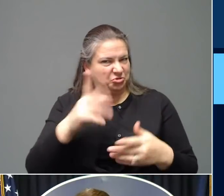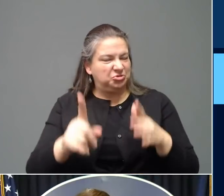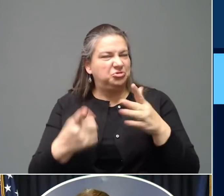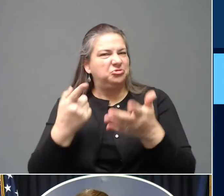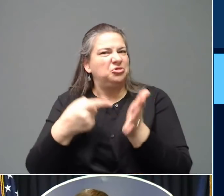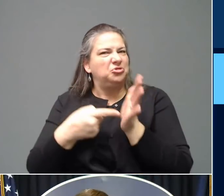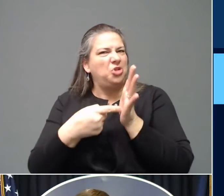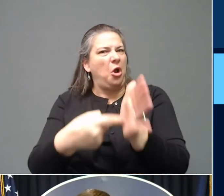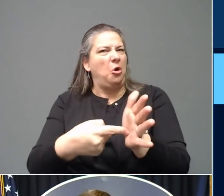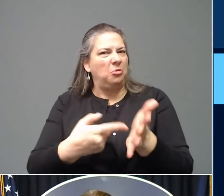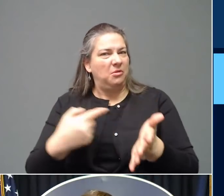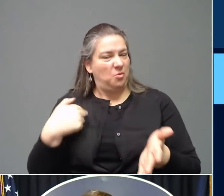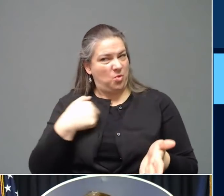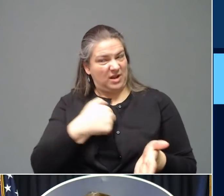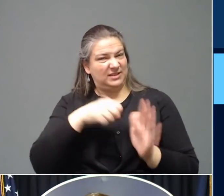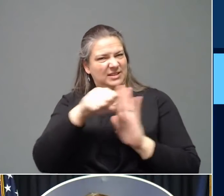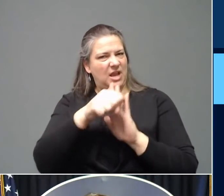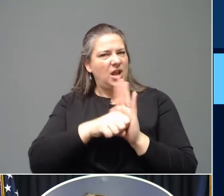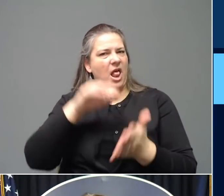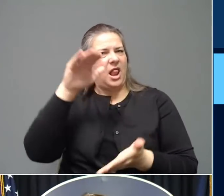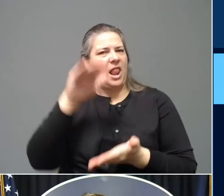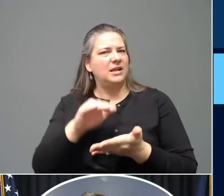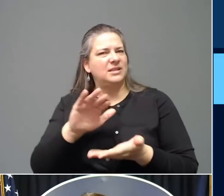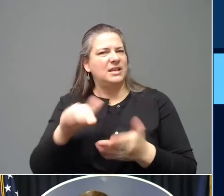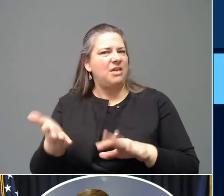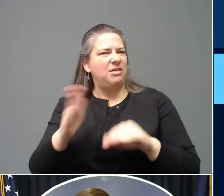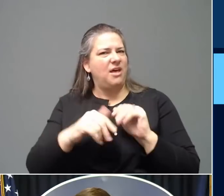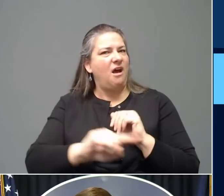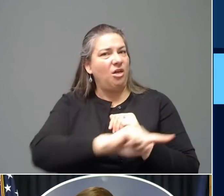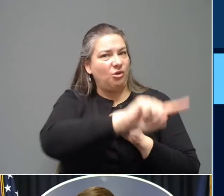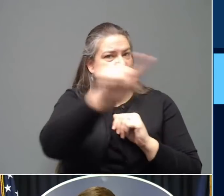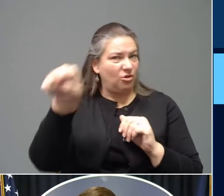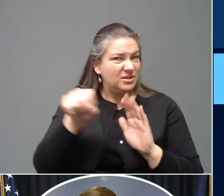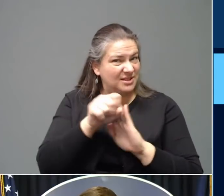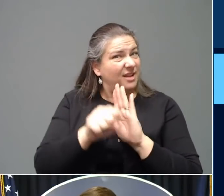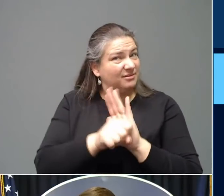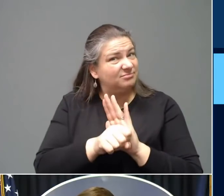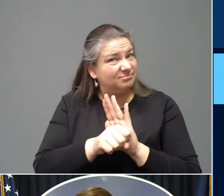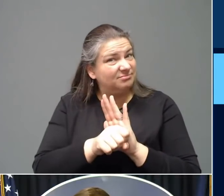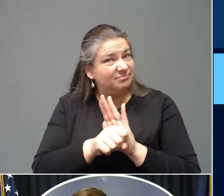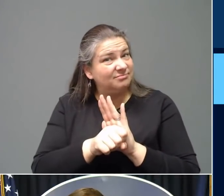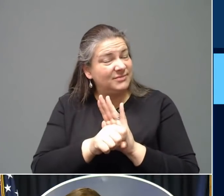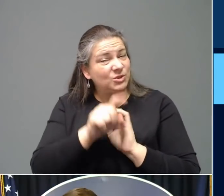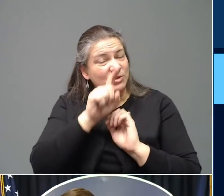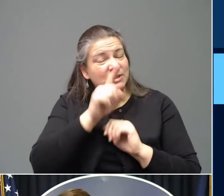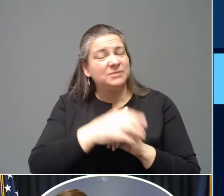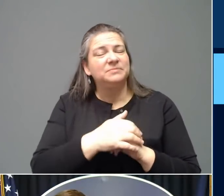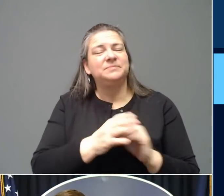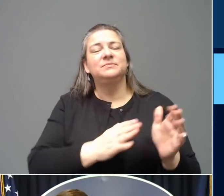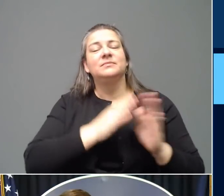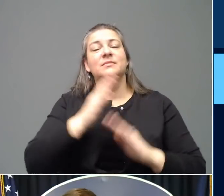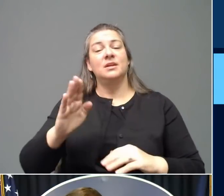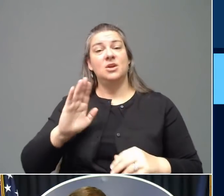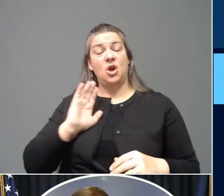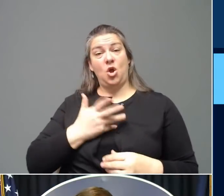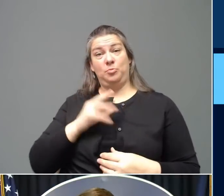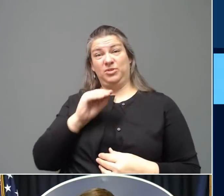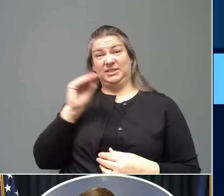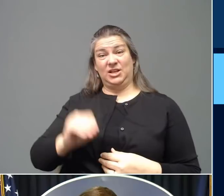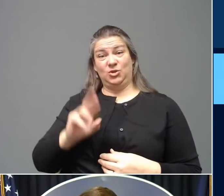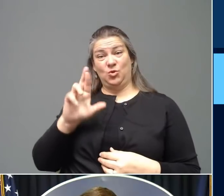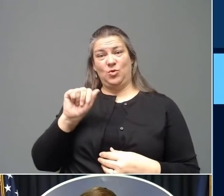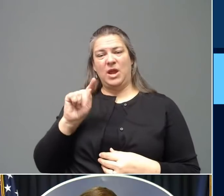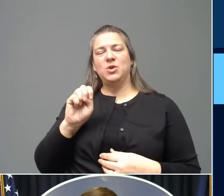death to our people. This last one is obviously the most concerning. Our positivity rate is significantly